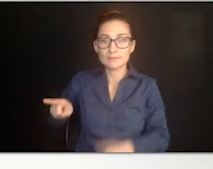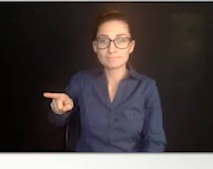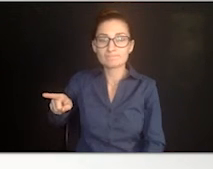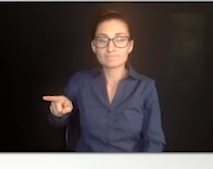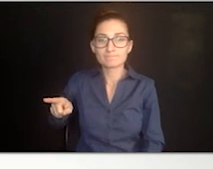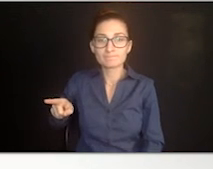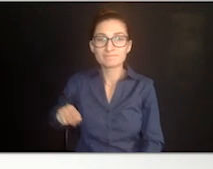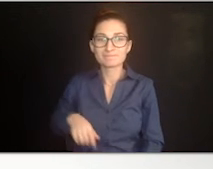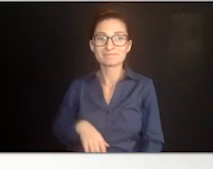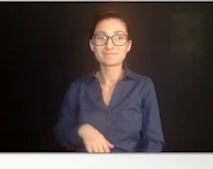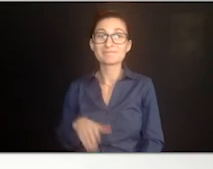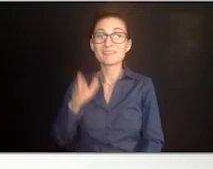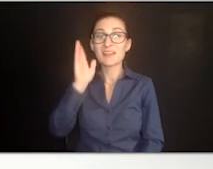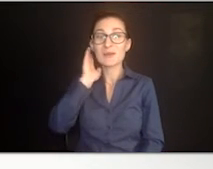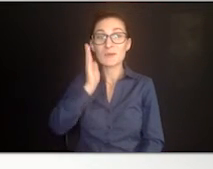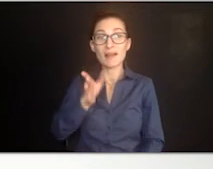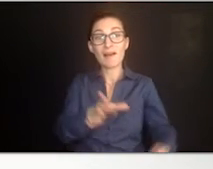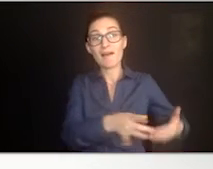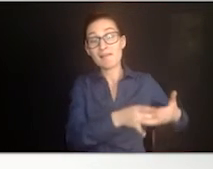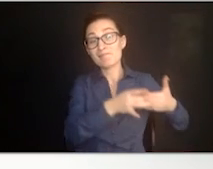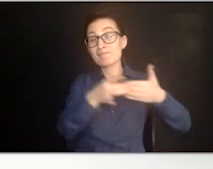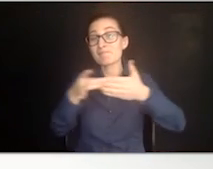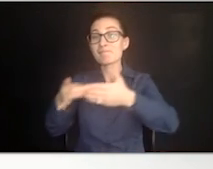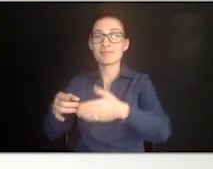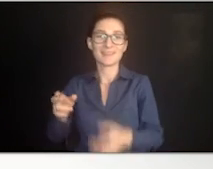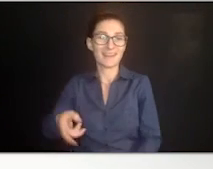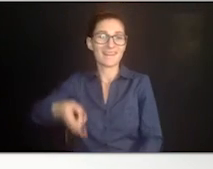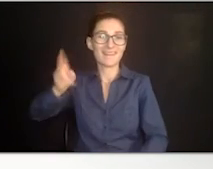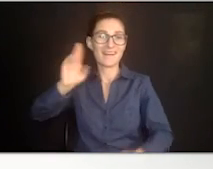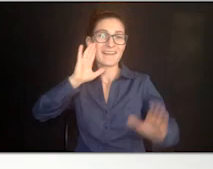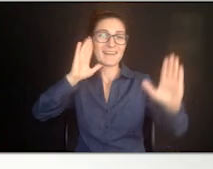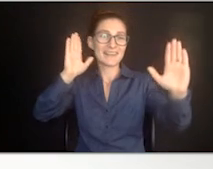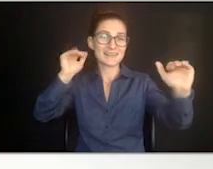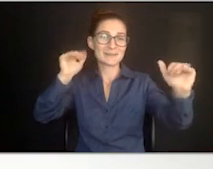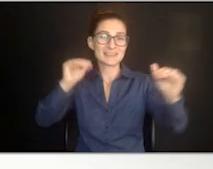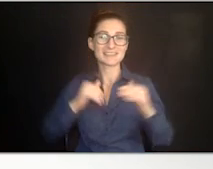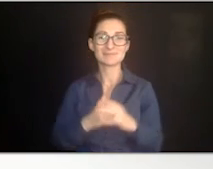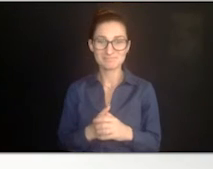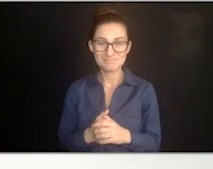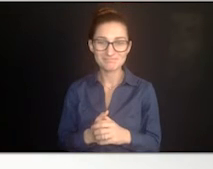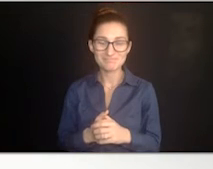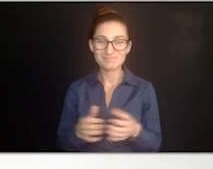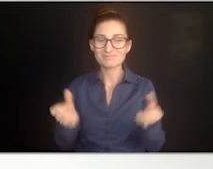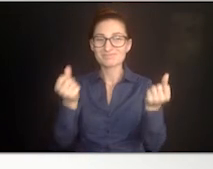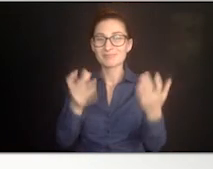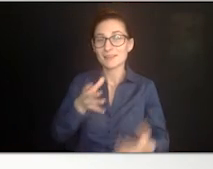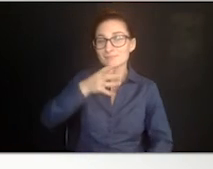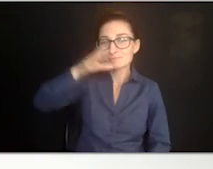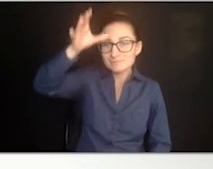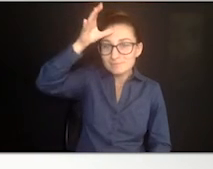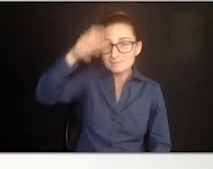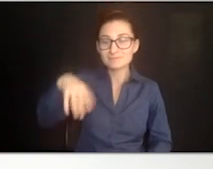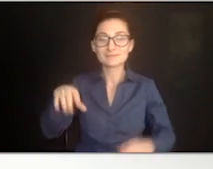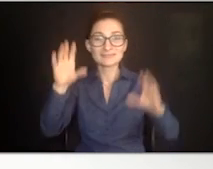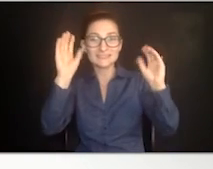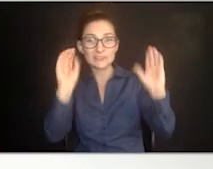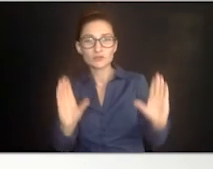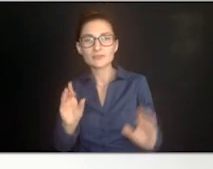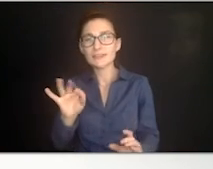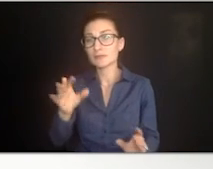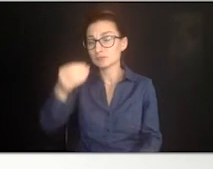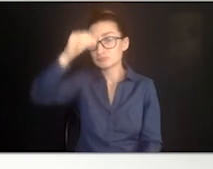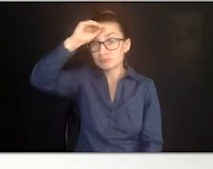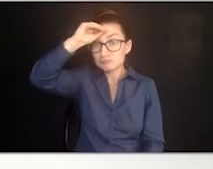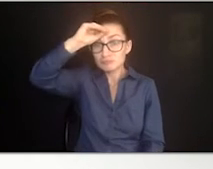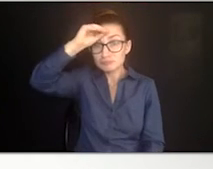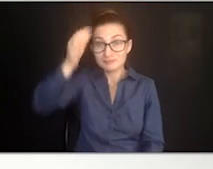And that gets me into high expectations. So a lot of our parents, a lot of teachers, a lot of people out there that aren't familiar with